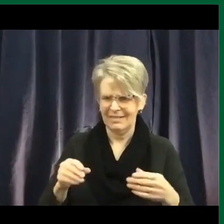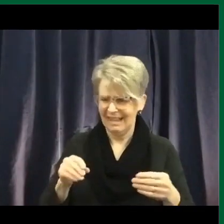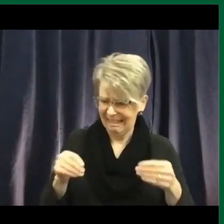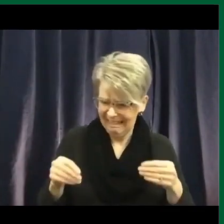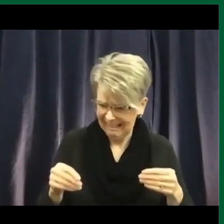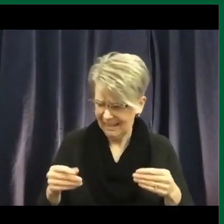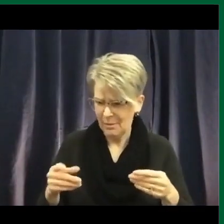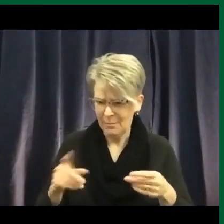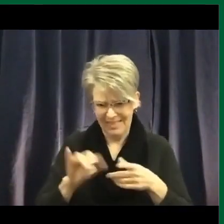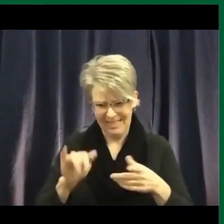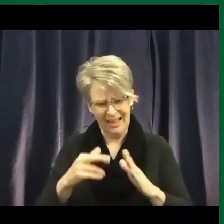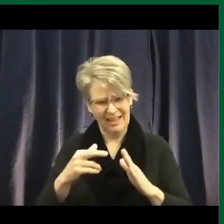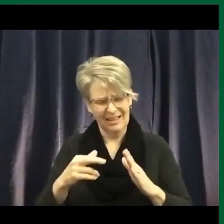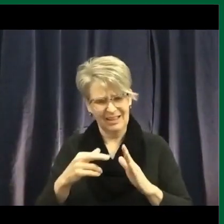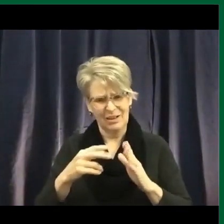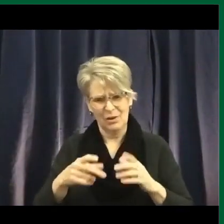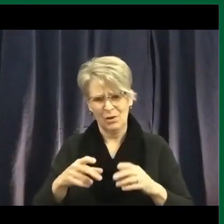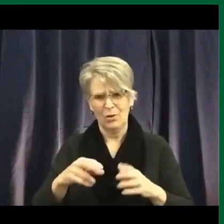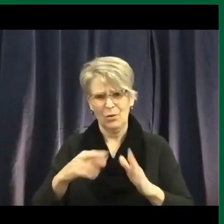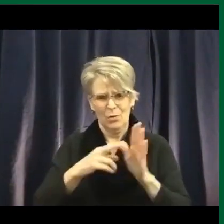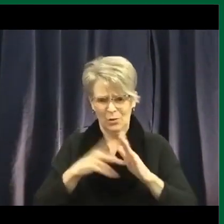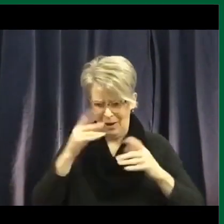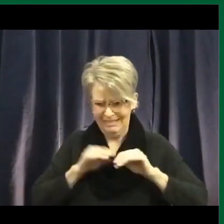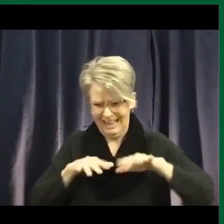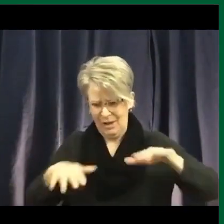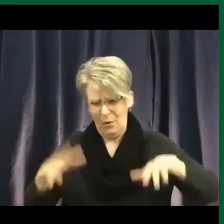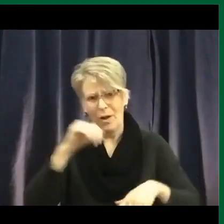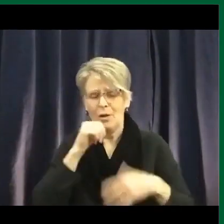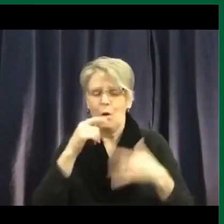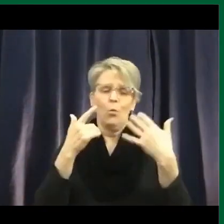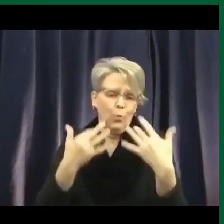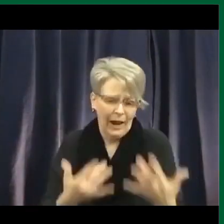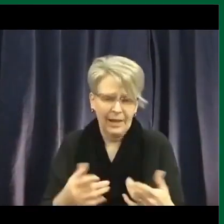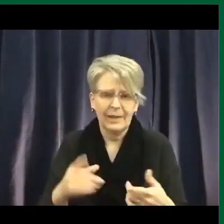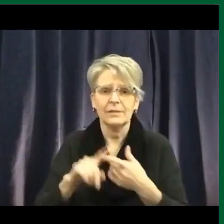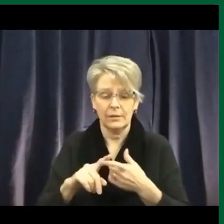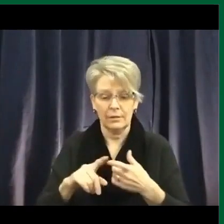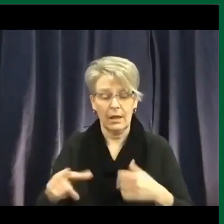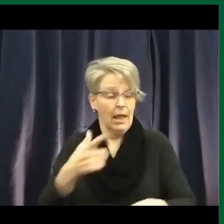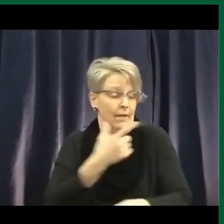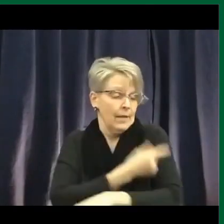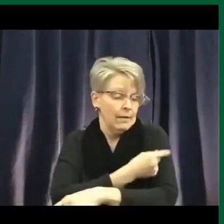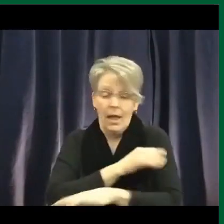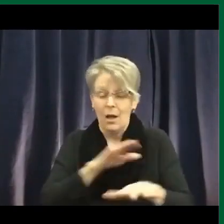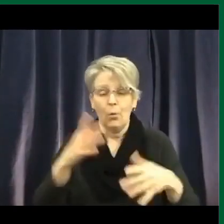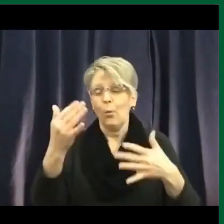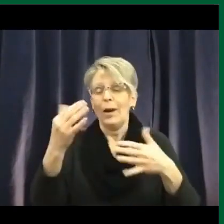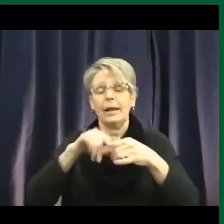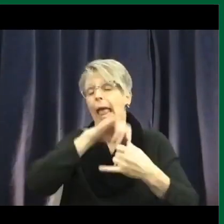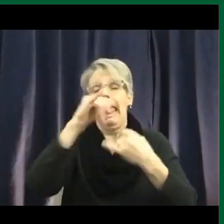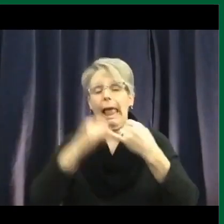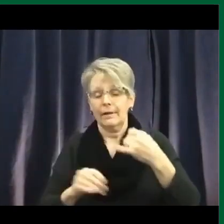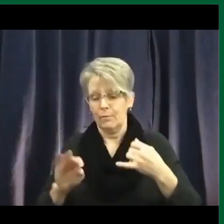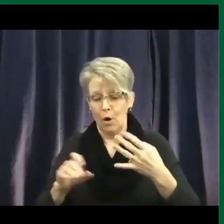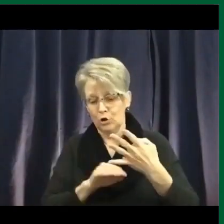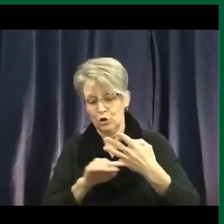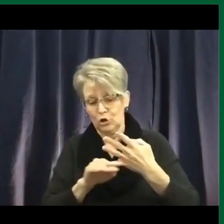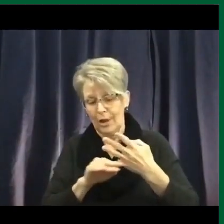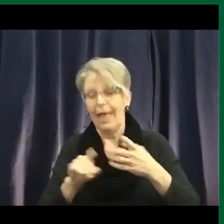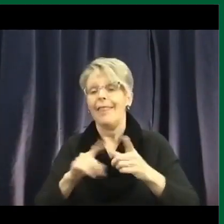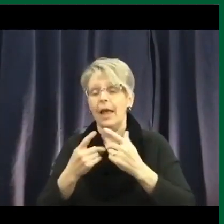place because that's the main driver of spread. So why not wait until people are more vaccinated, even if it's the end of the month, before lifting the